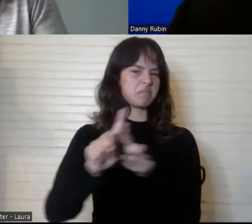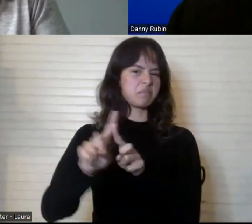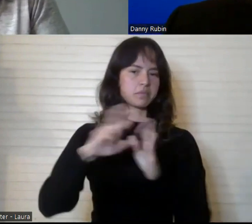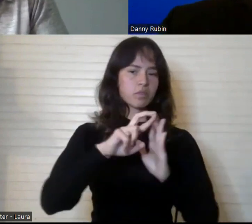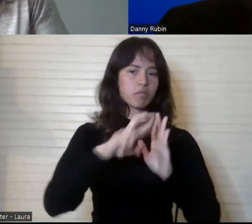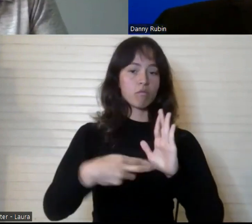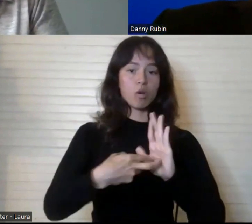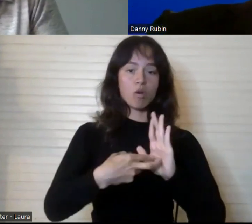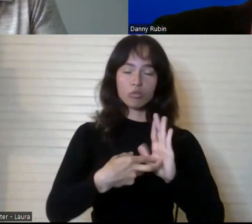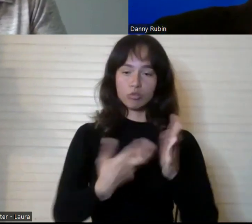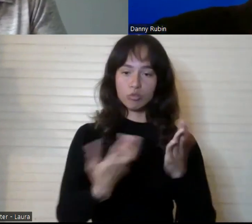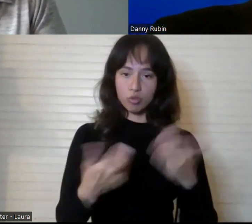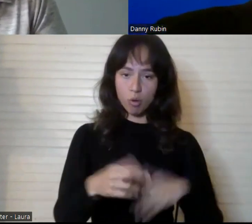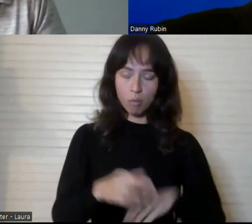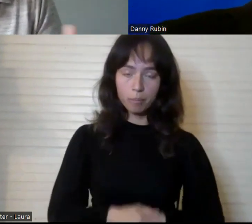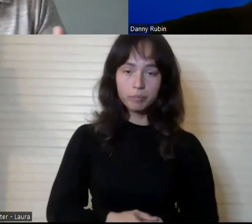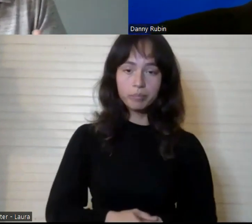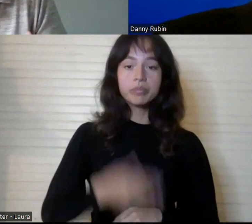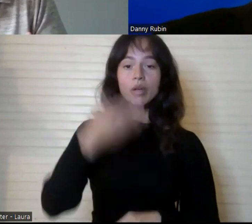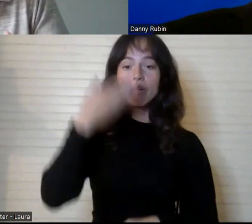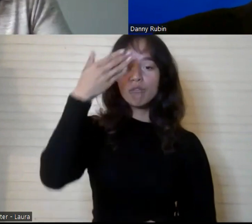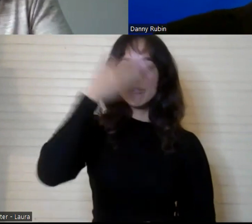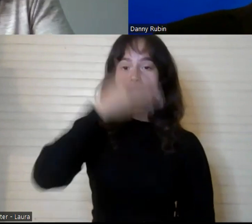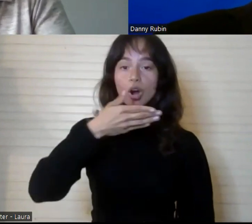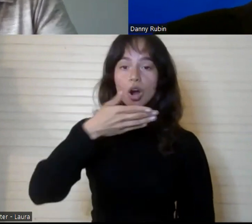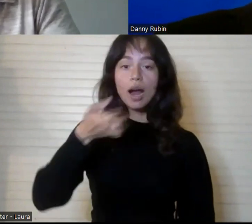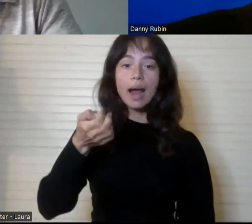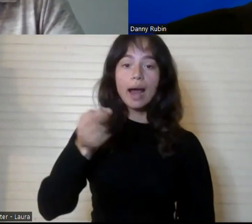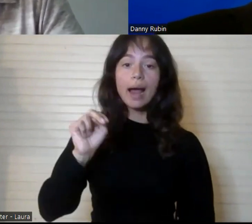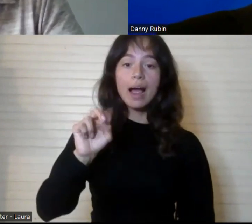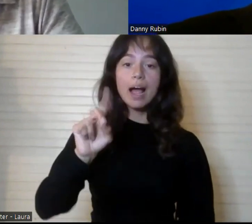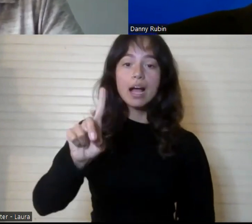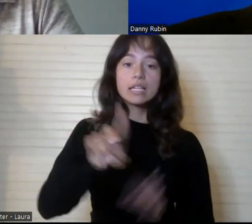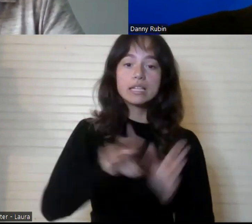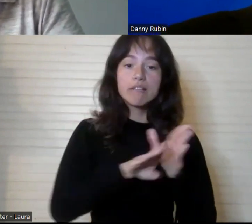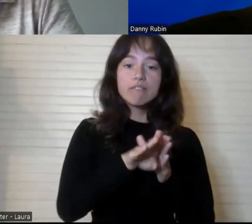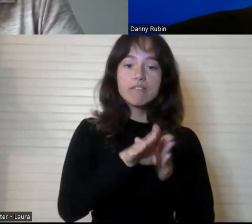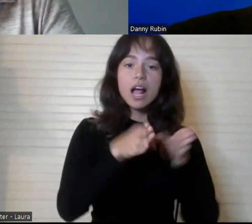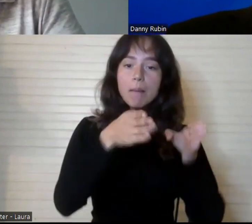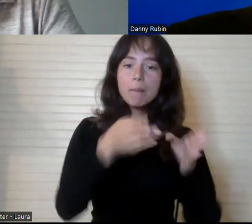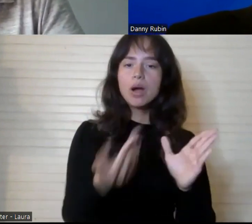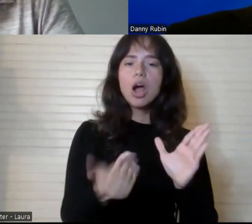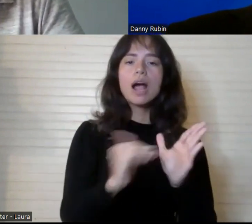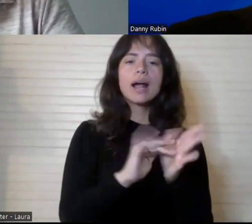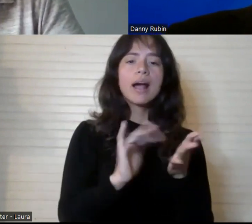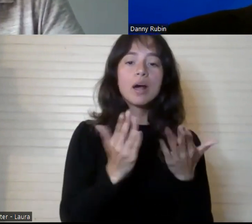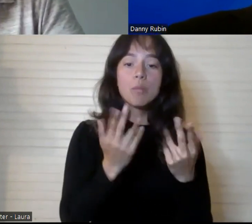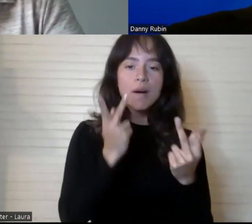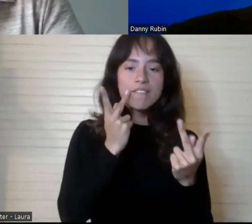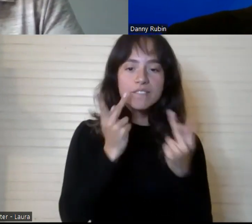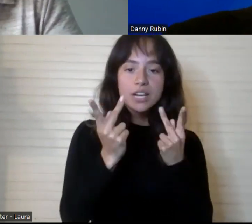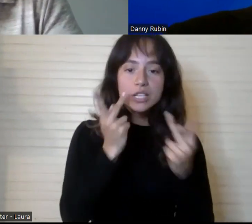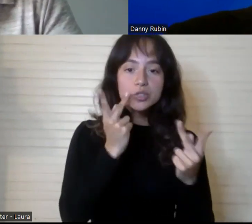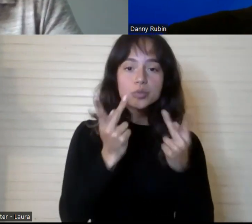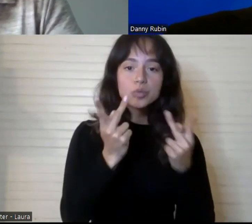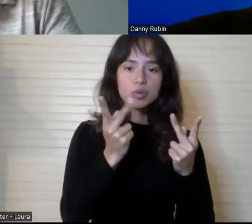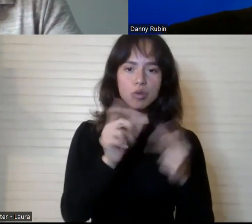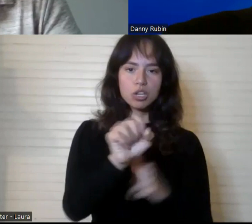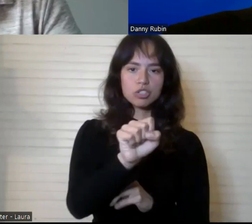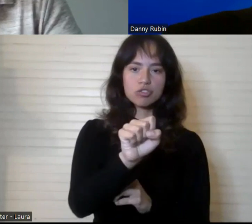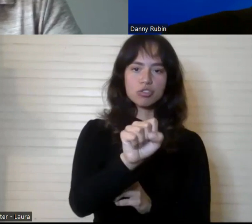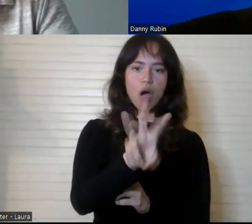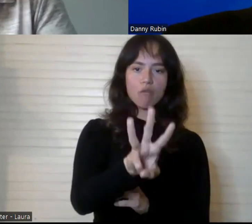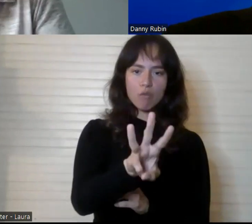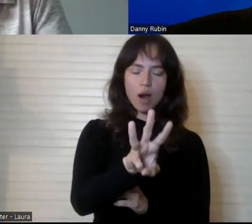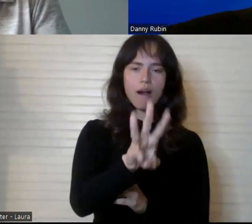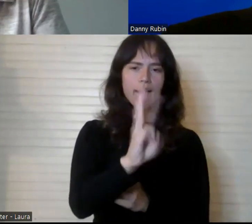is primarily responsible for creating, again, the visual elements of a website, a web application, or a piece of software. That's the part that a